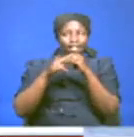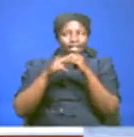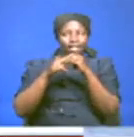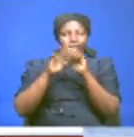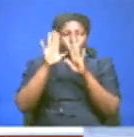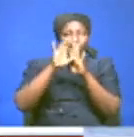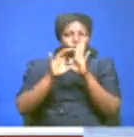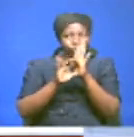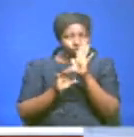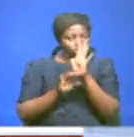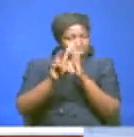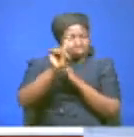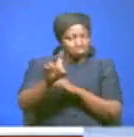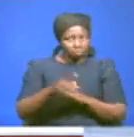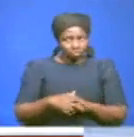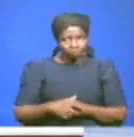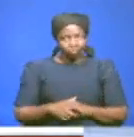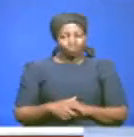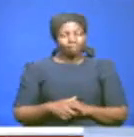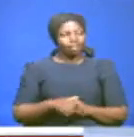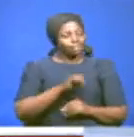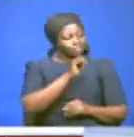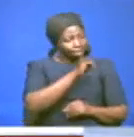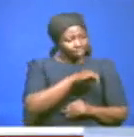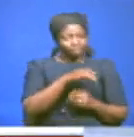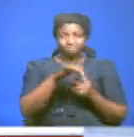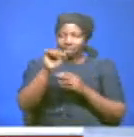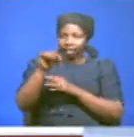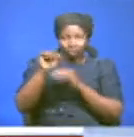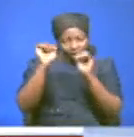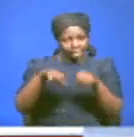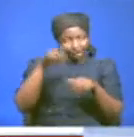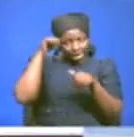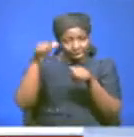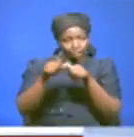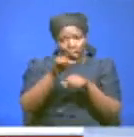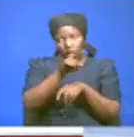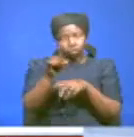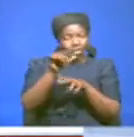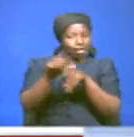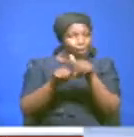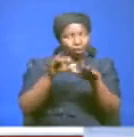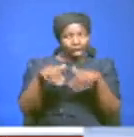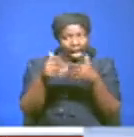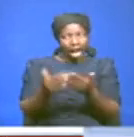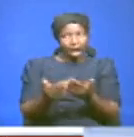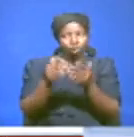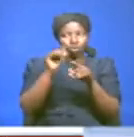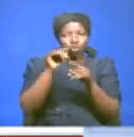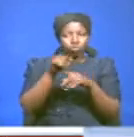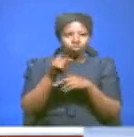Yes. Yes, we can remind you. It's about how you handle revenue in the account.